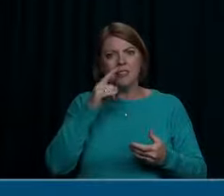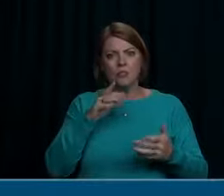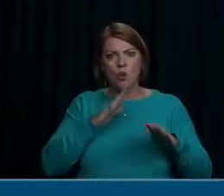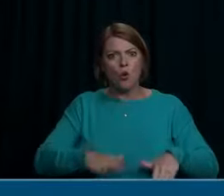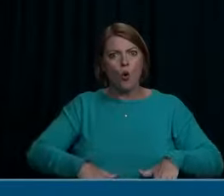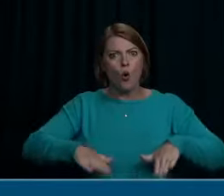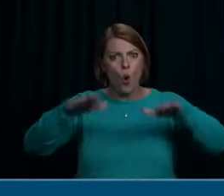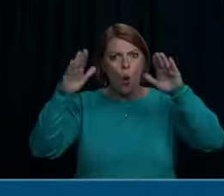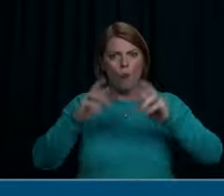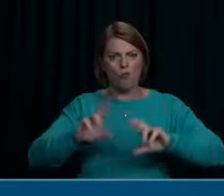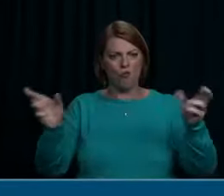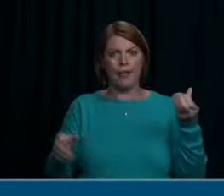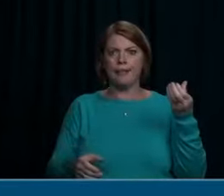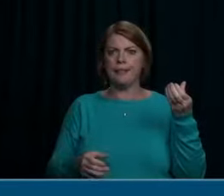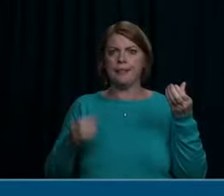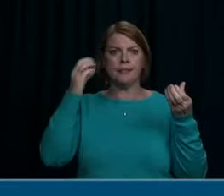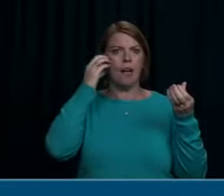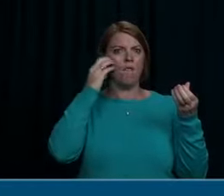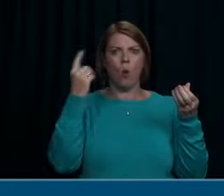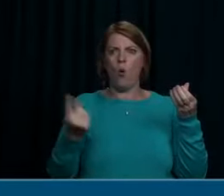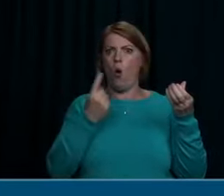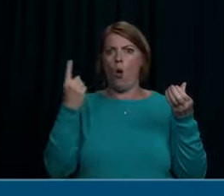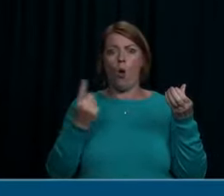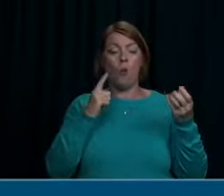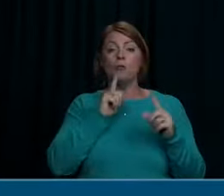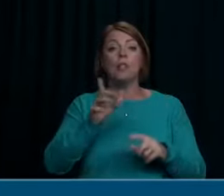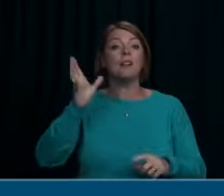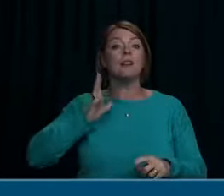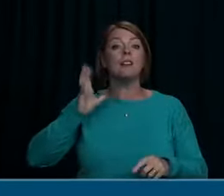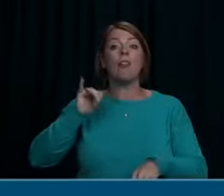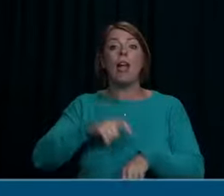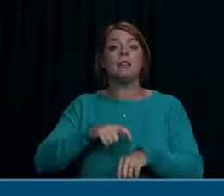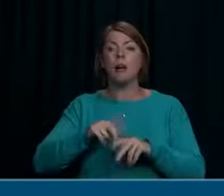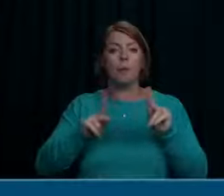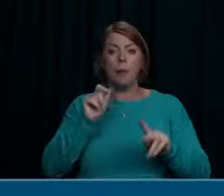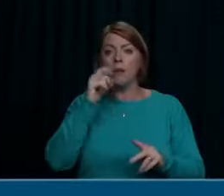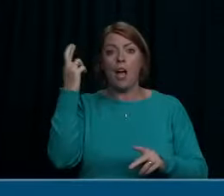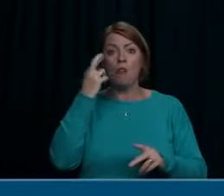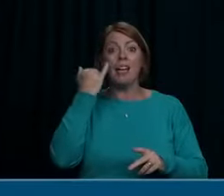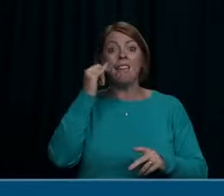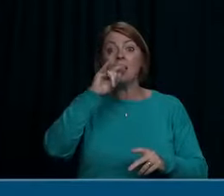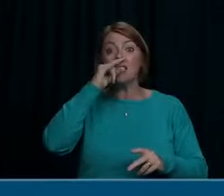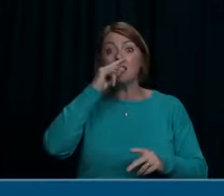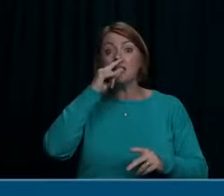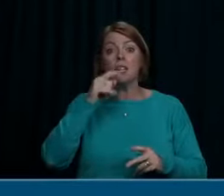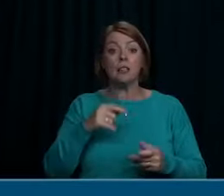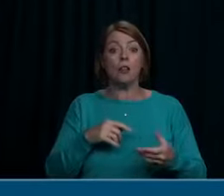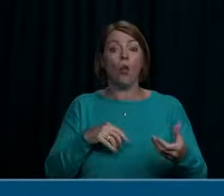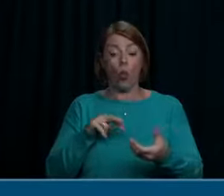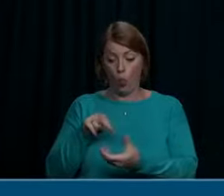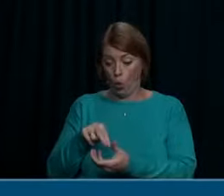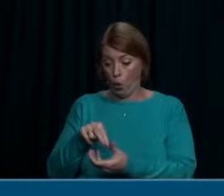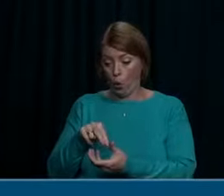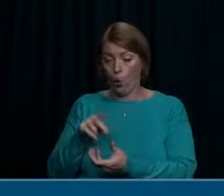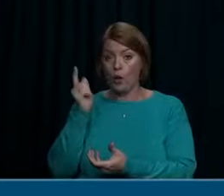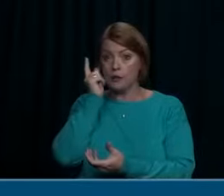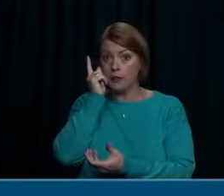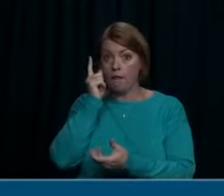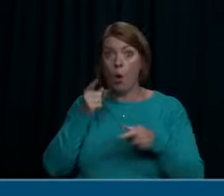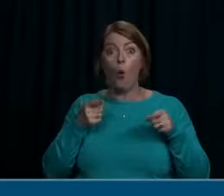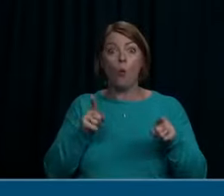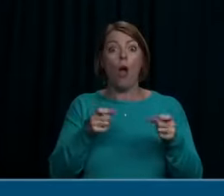in their hands. And at the time, people didn't realize that when a child is looking at their cell phone and trying to drive